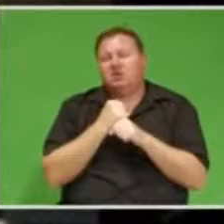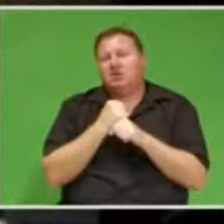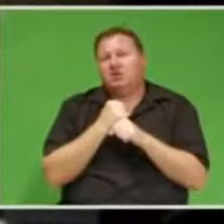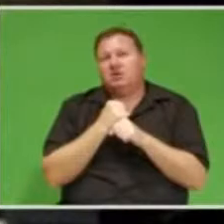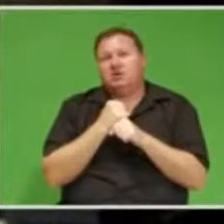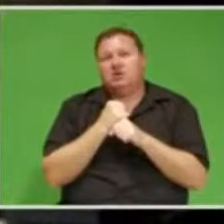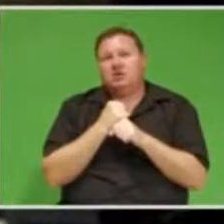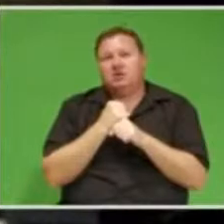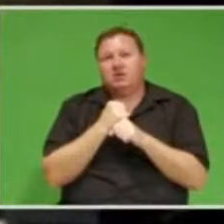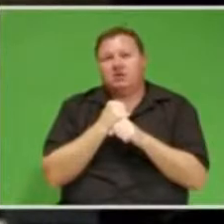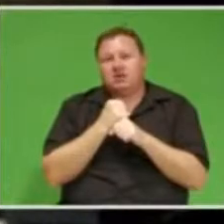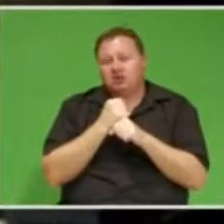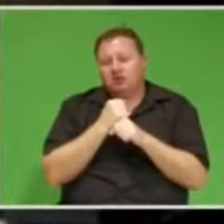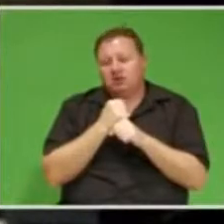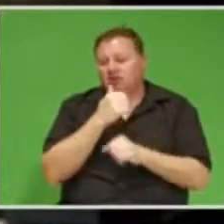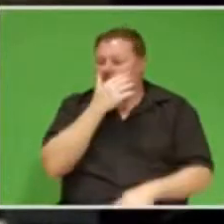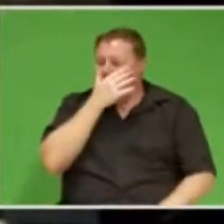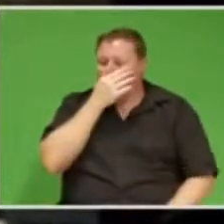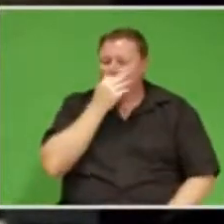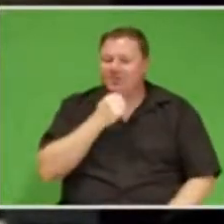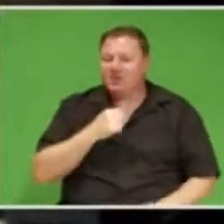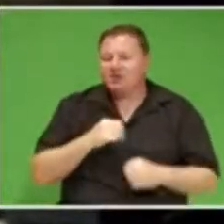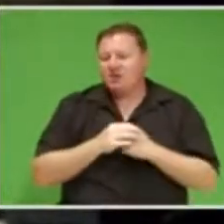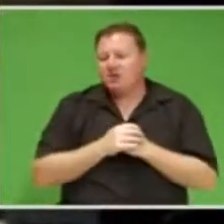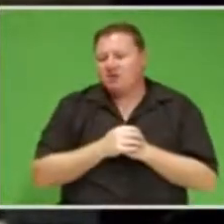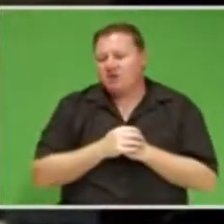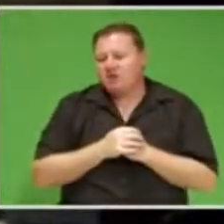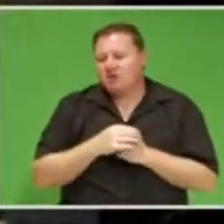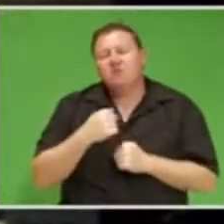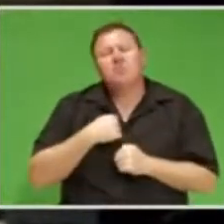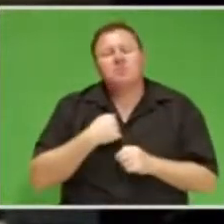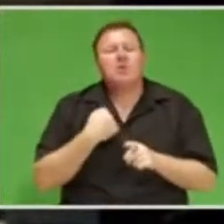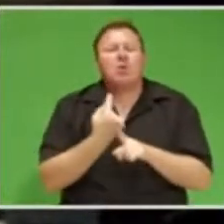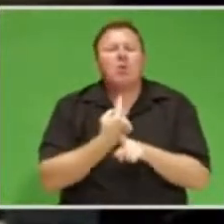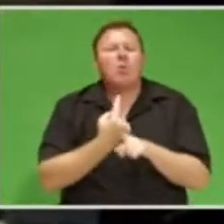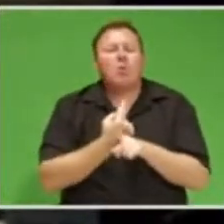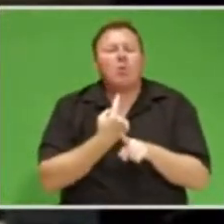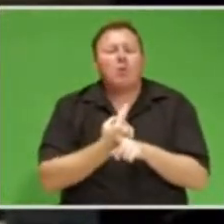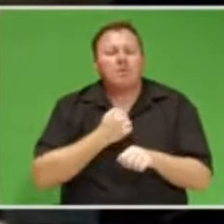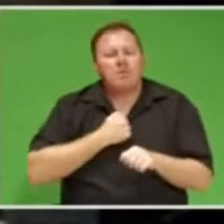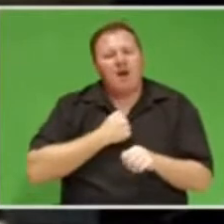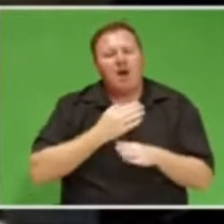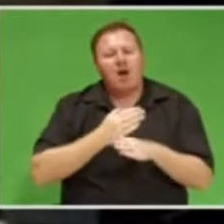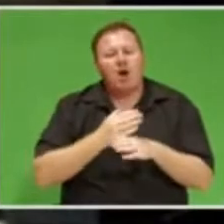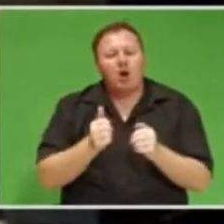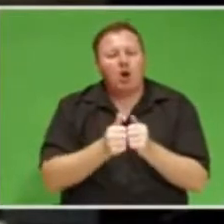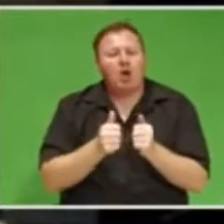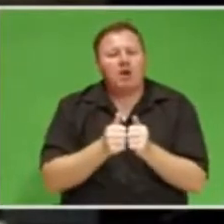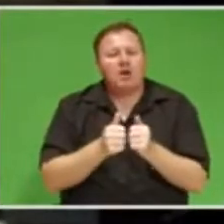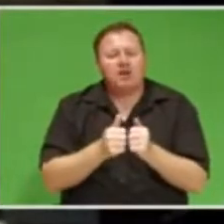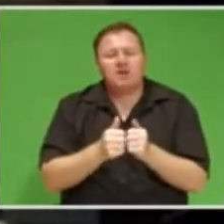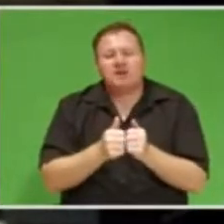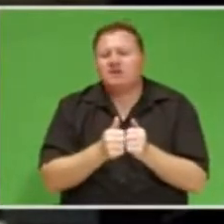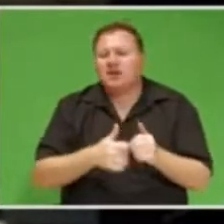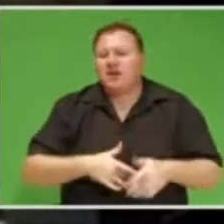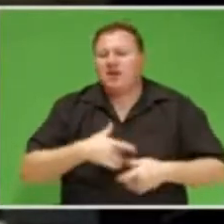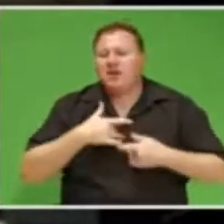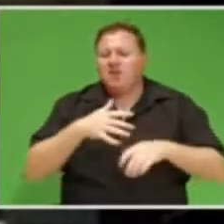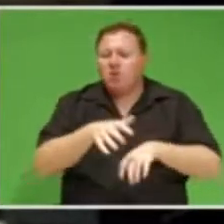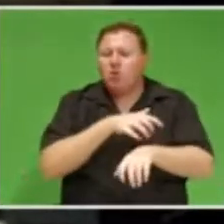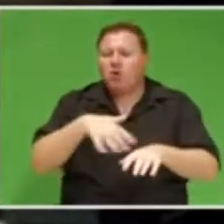a number of my colleagues who live in the rural areas, whenever I try to call them and they don't